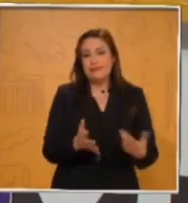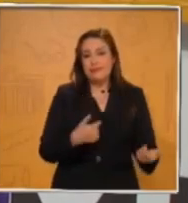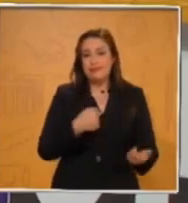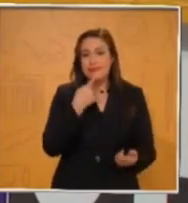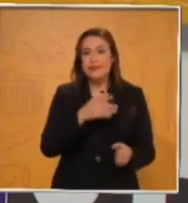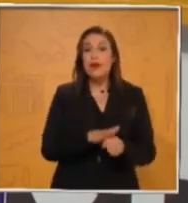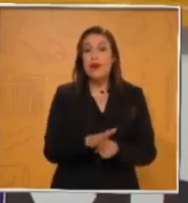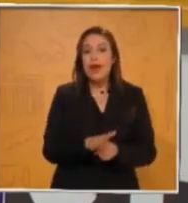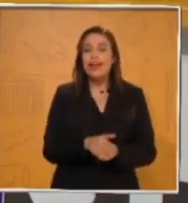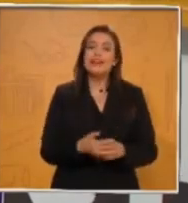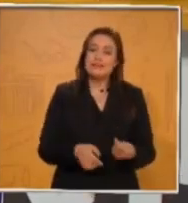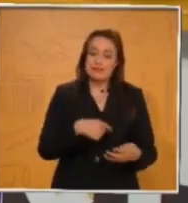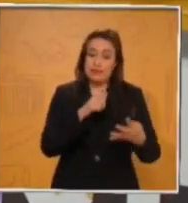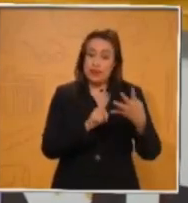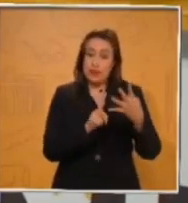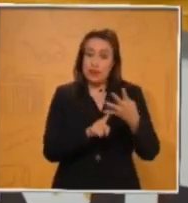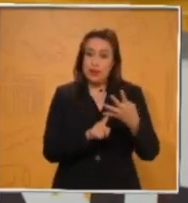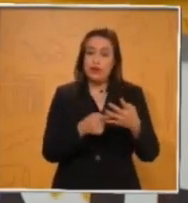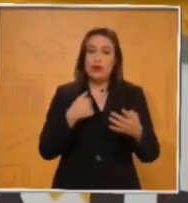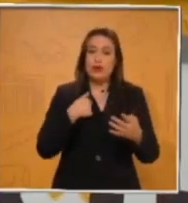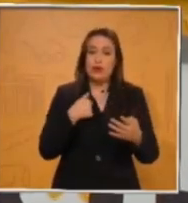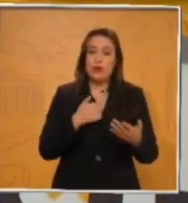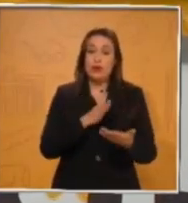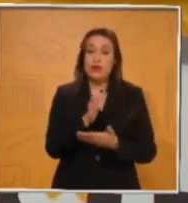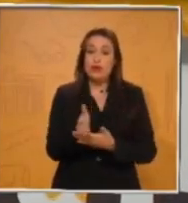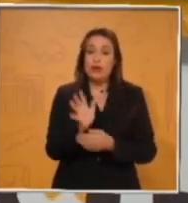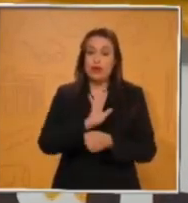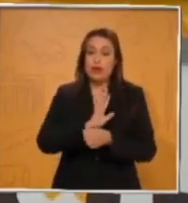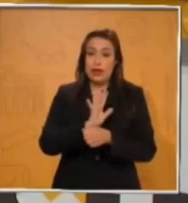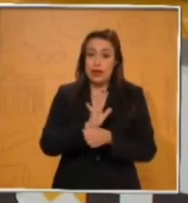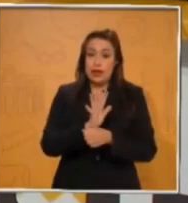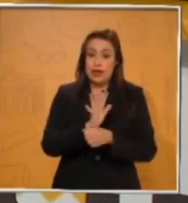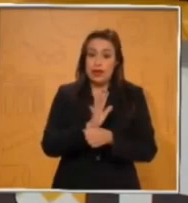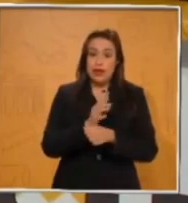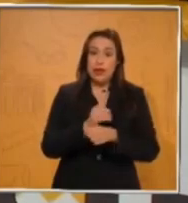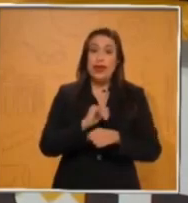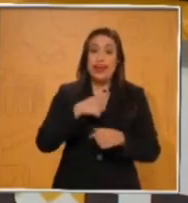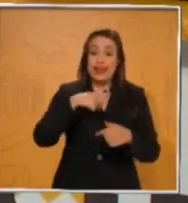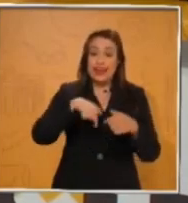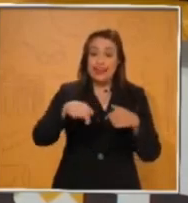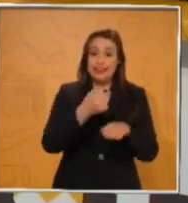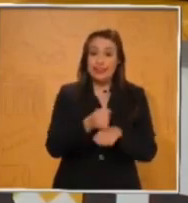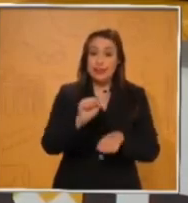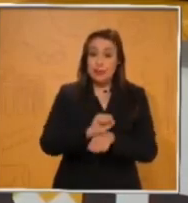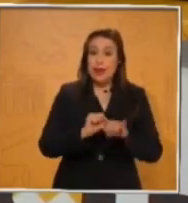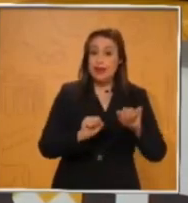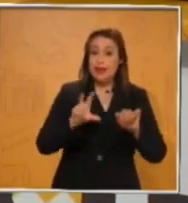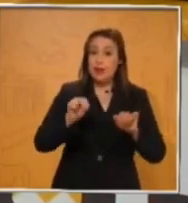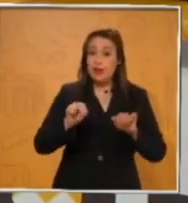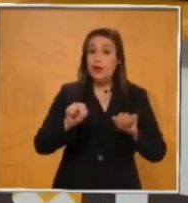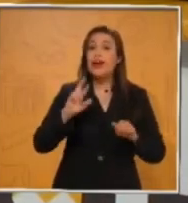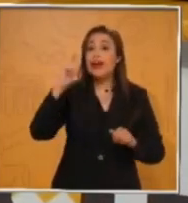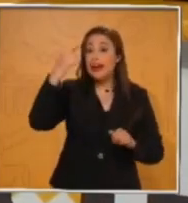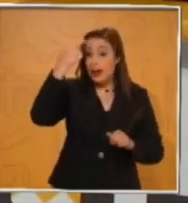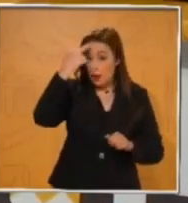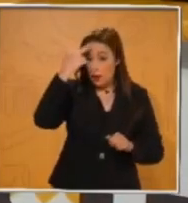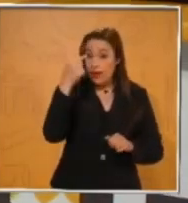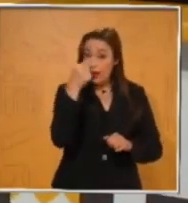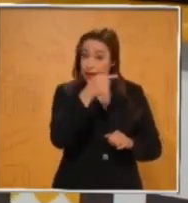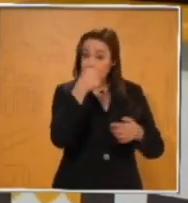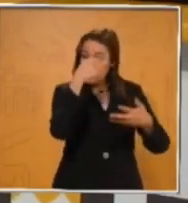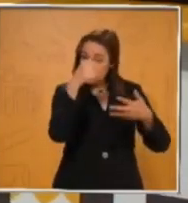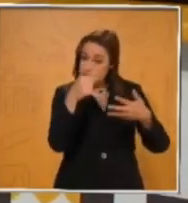4, I went to the movies in this week. Yes or not? Remember, this is a